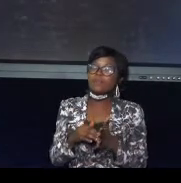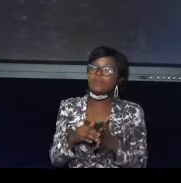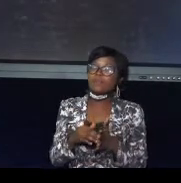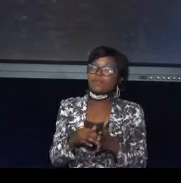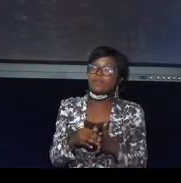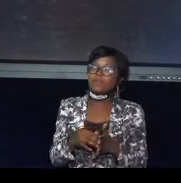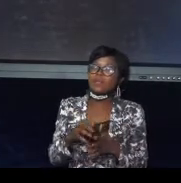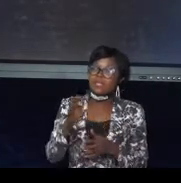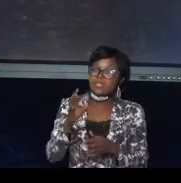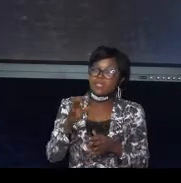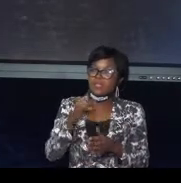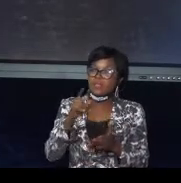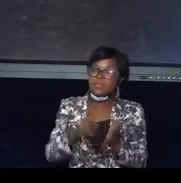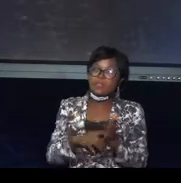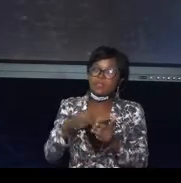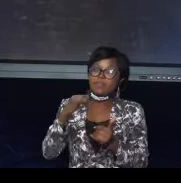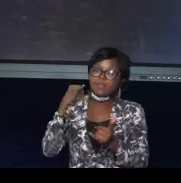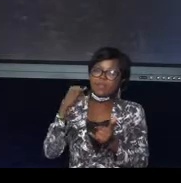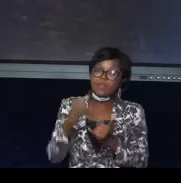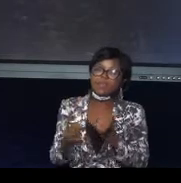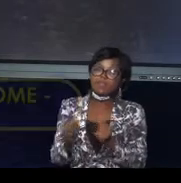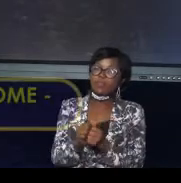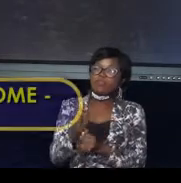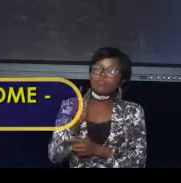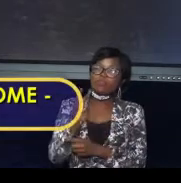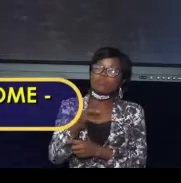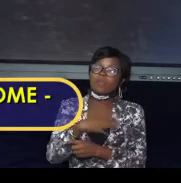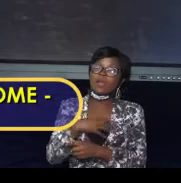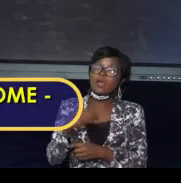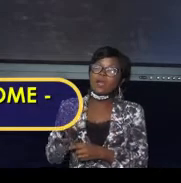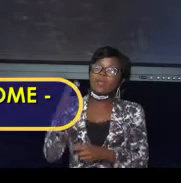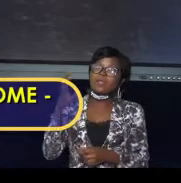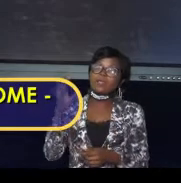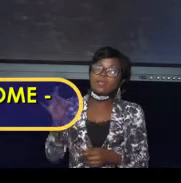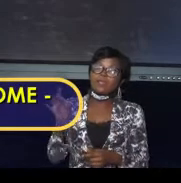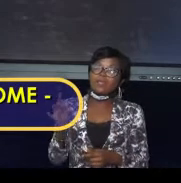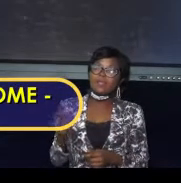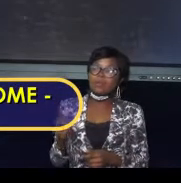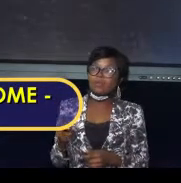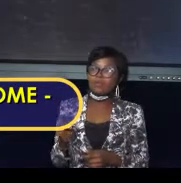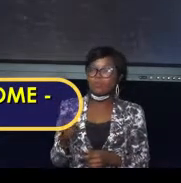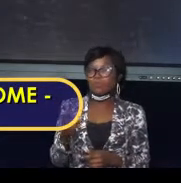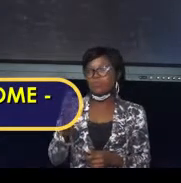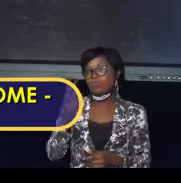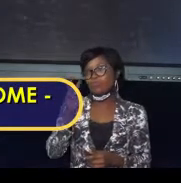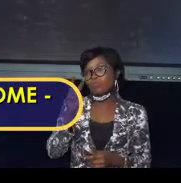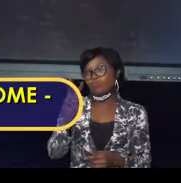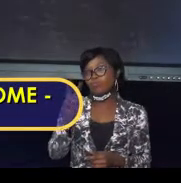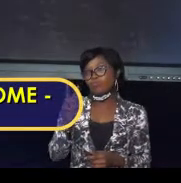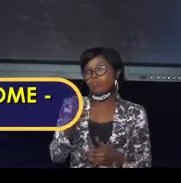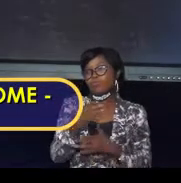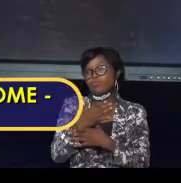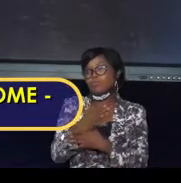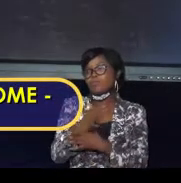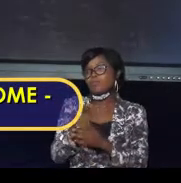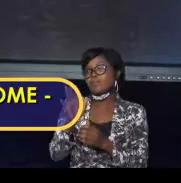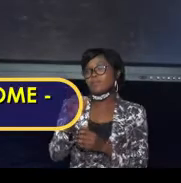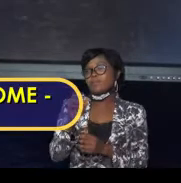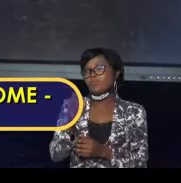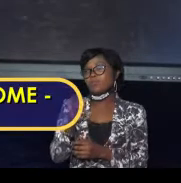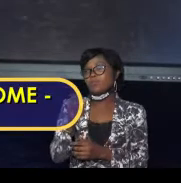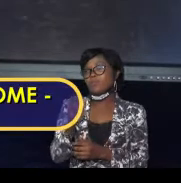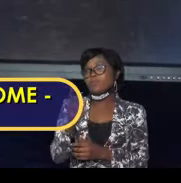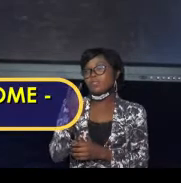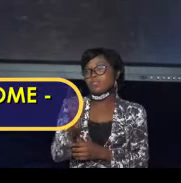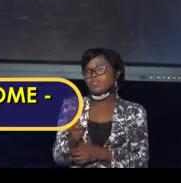divide? Of course 2 can divide because this ends with 2 and this ends with 8. Okay, so we divide like so. 2 goes in 12 6 times. 2 goes in 18